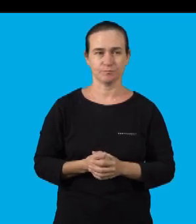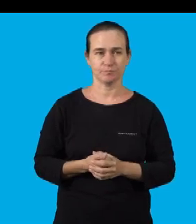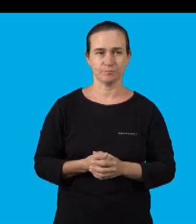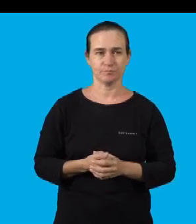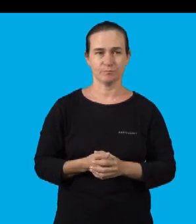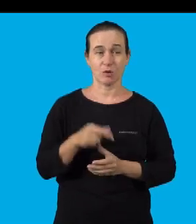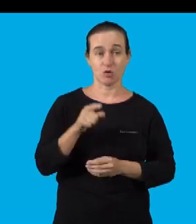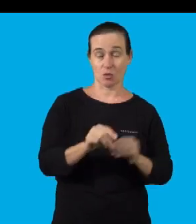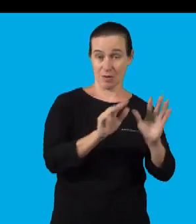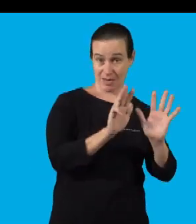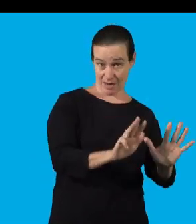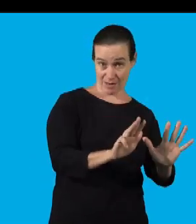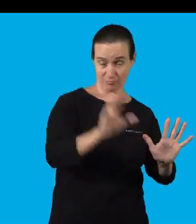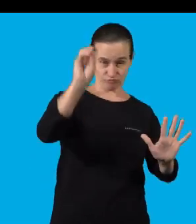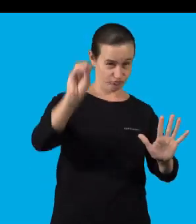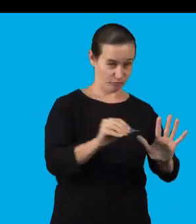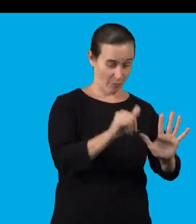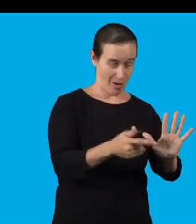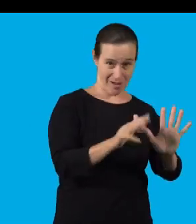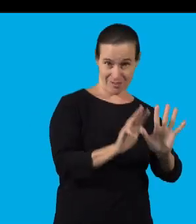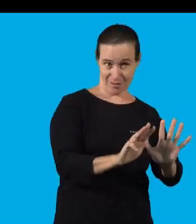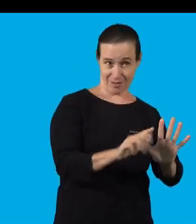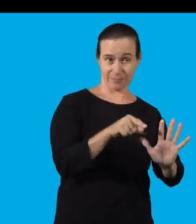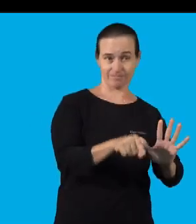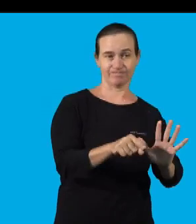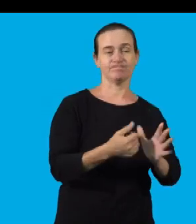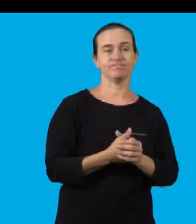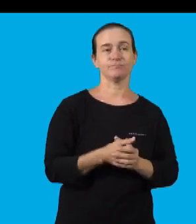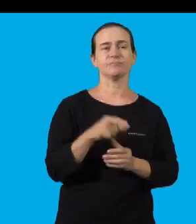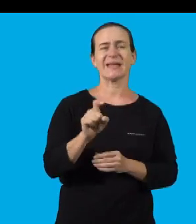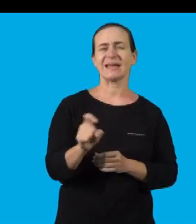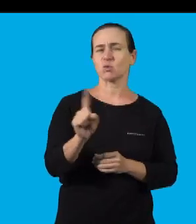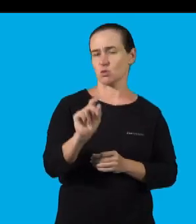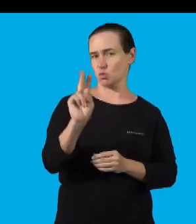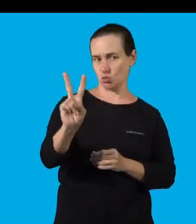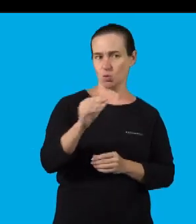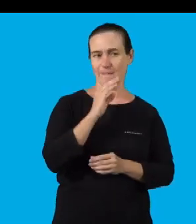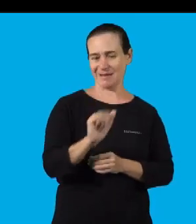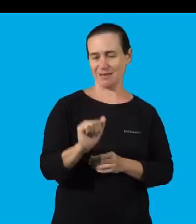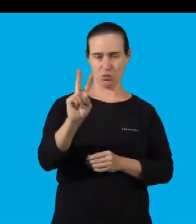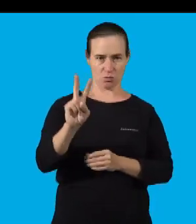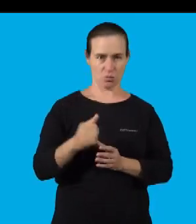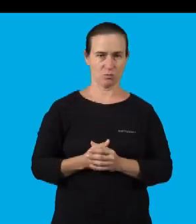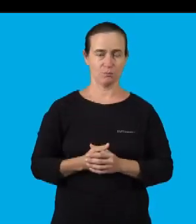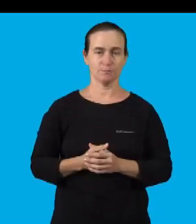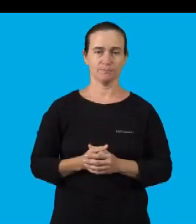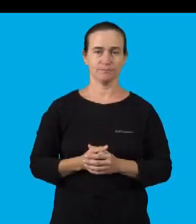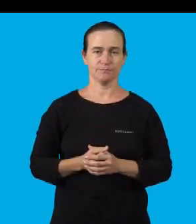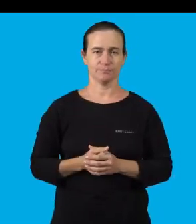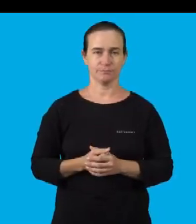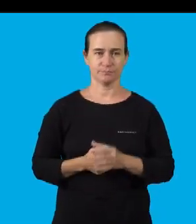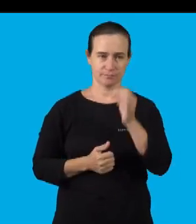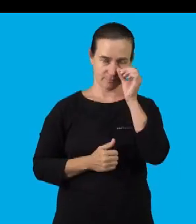equation. Now the value of y there is 9, and the value of x there is